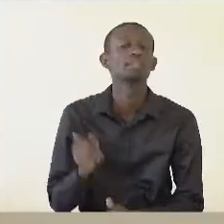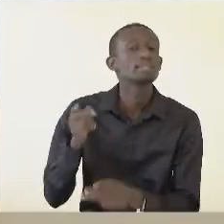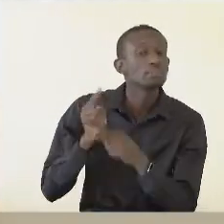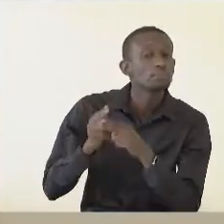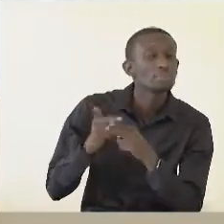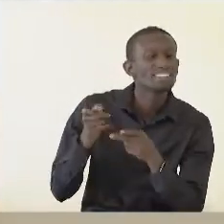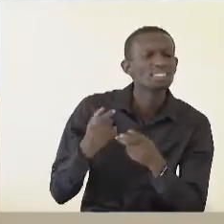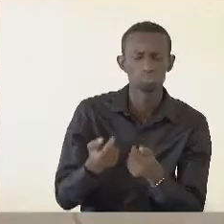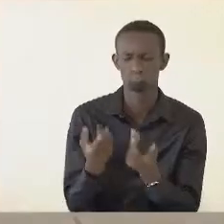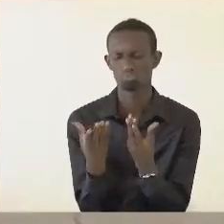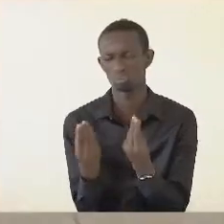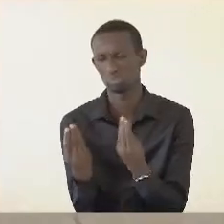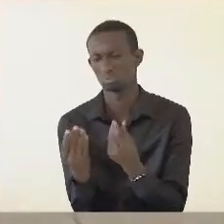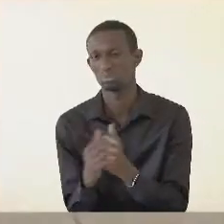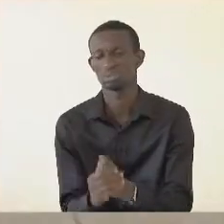the simple